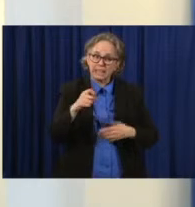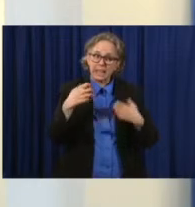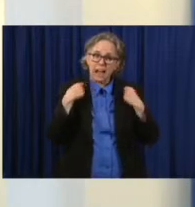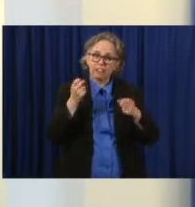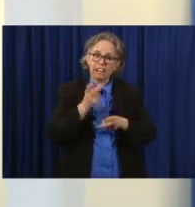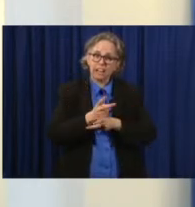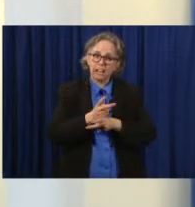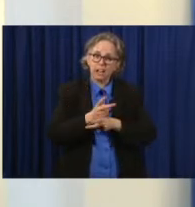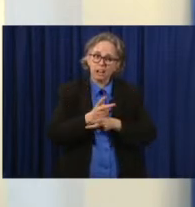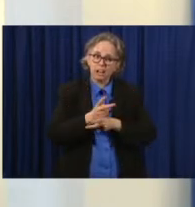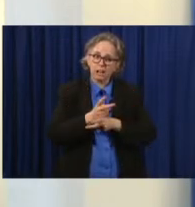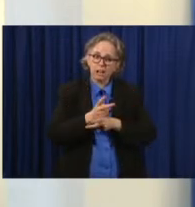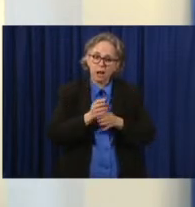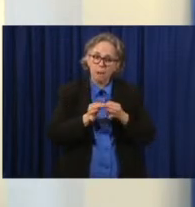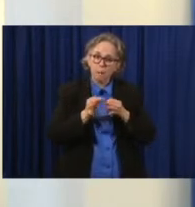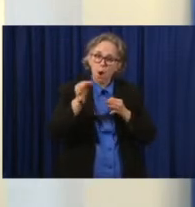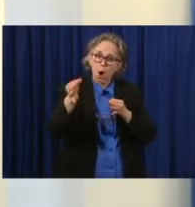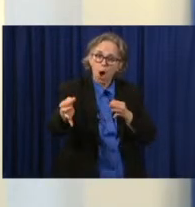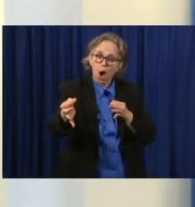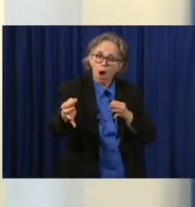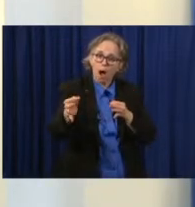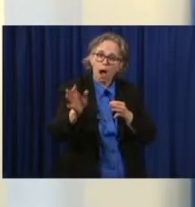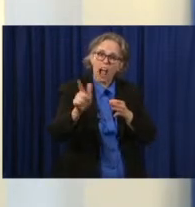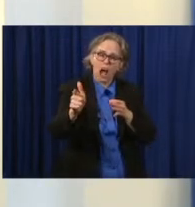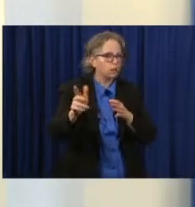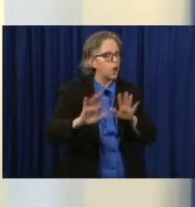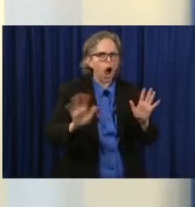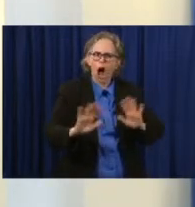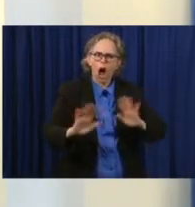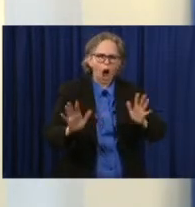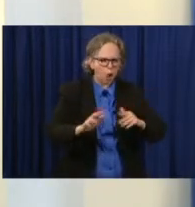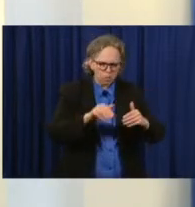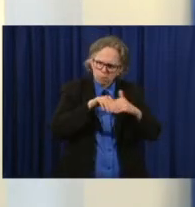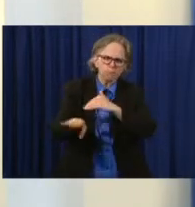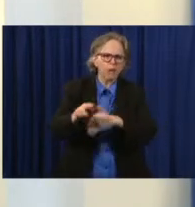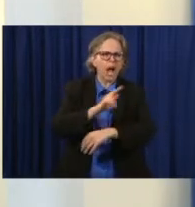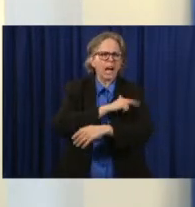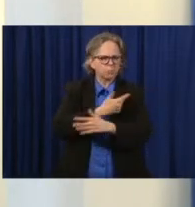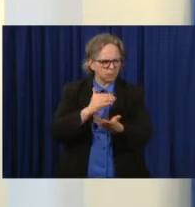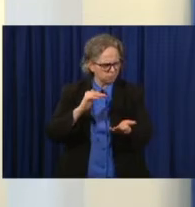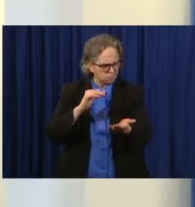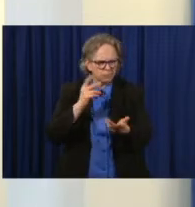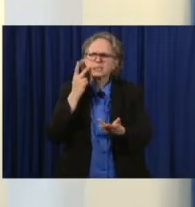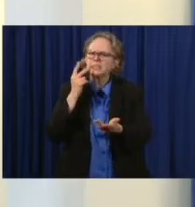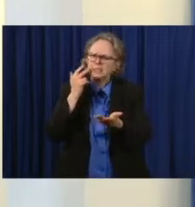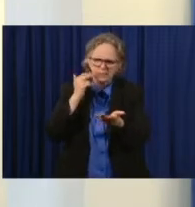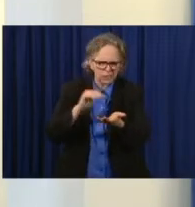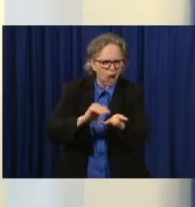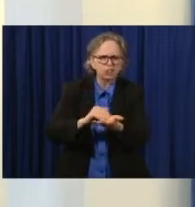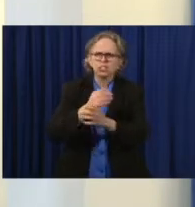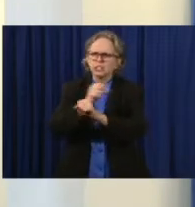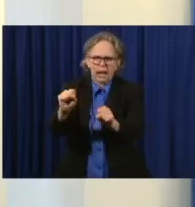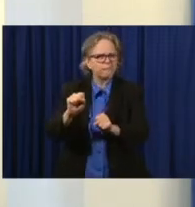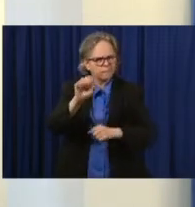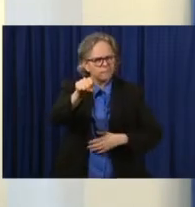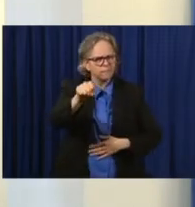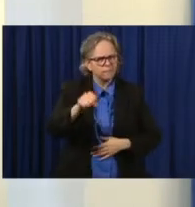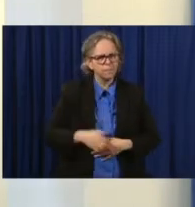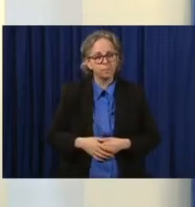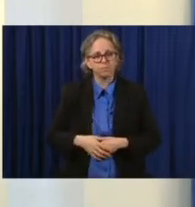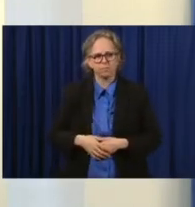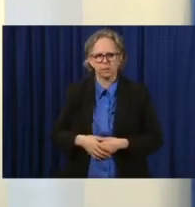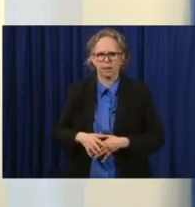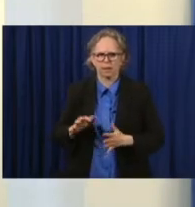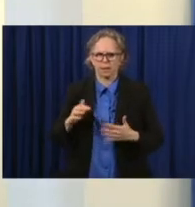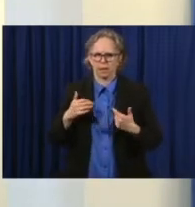care. I will share with you that it's very difficult, this whole idea of visitors. And it's something that we have teams